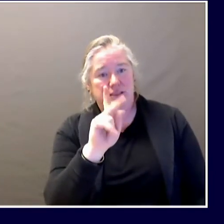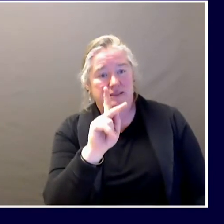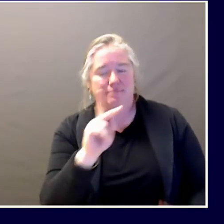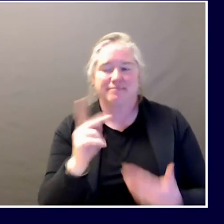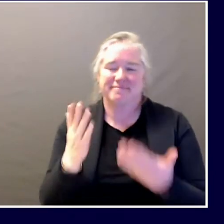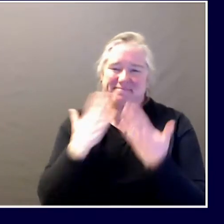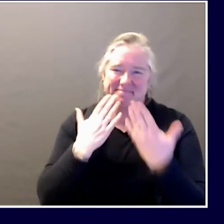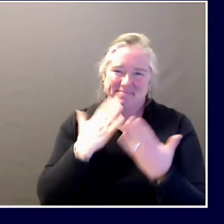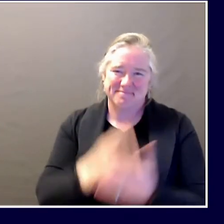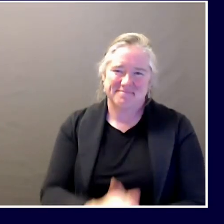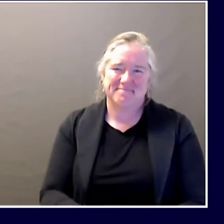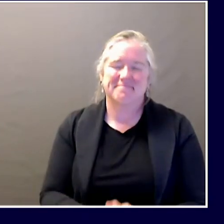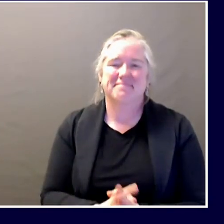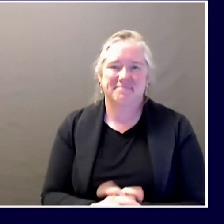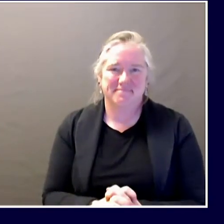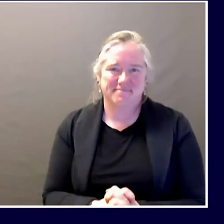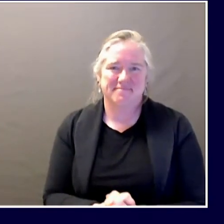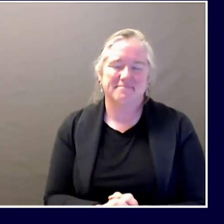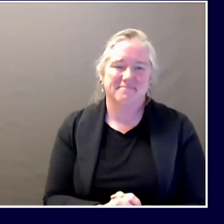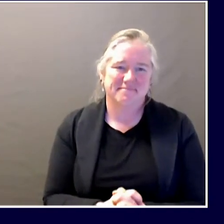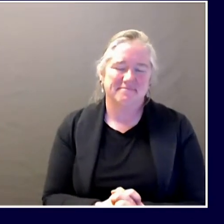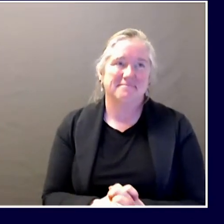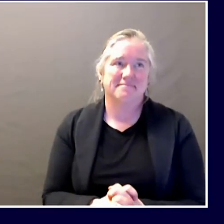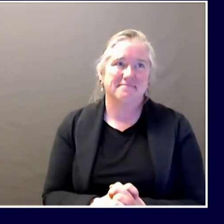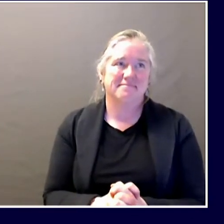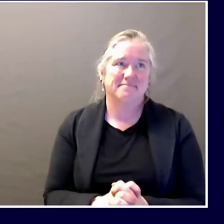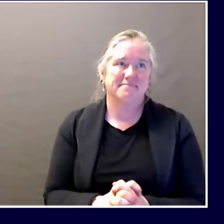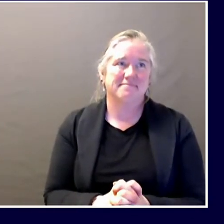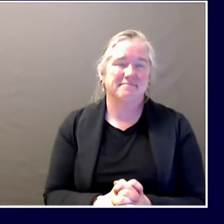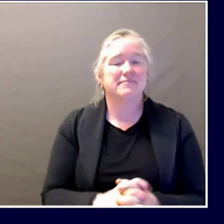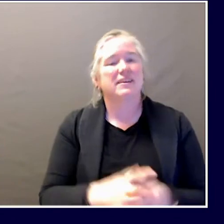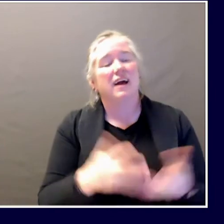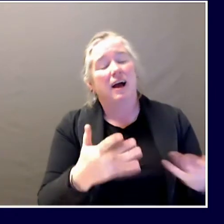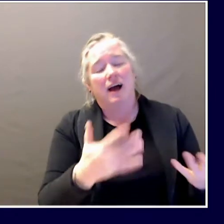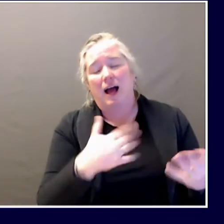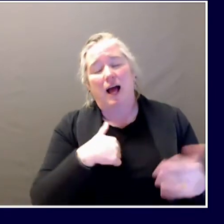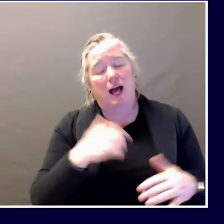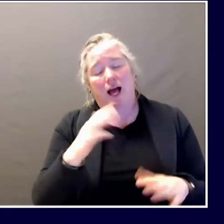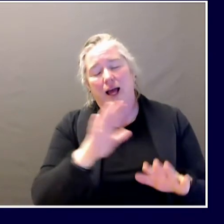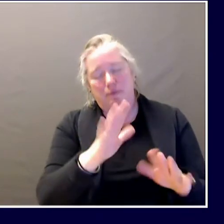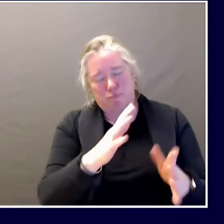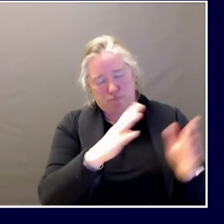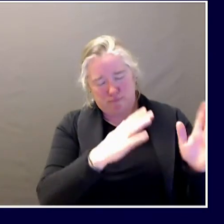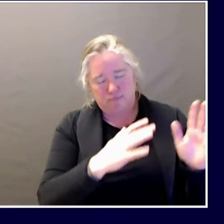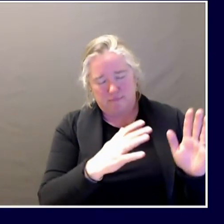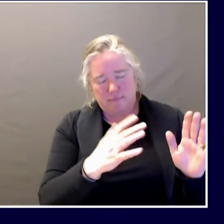much. You have my Scout's honor. I will not be attending a rave. A